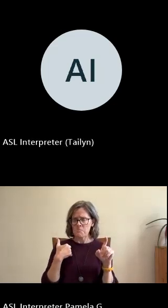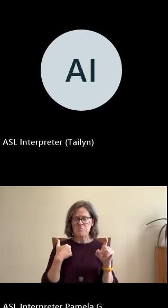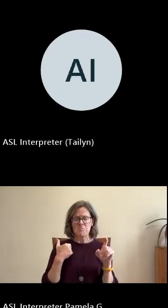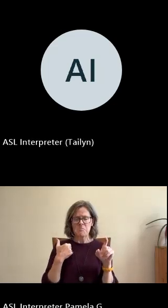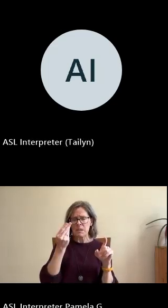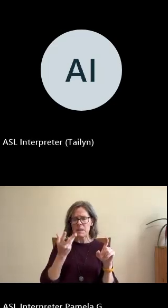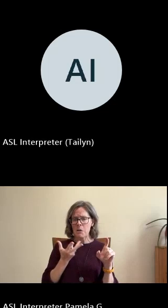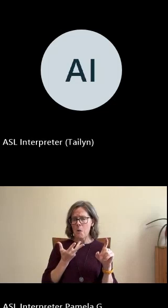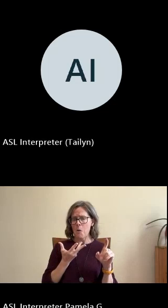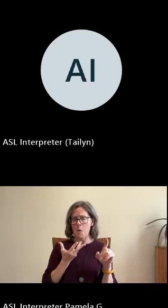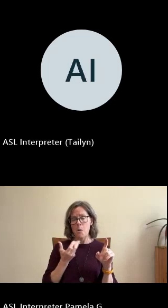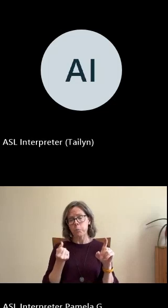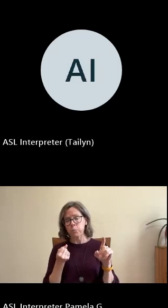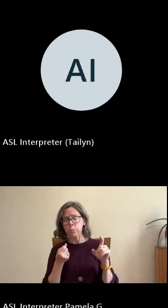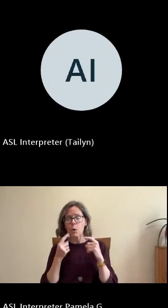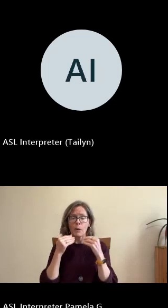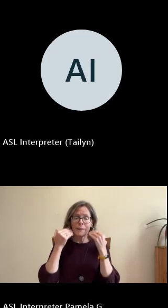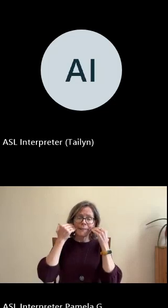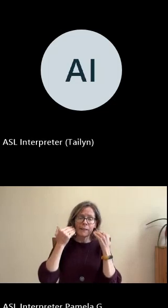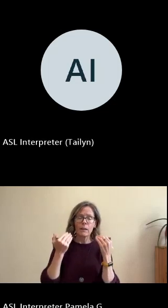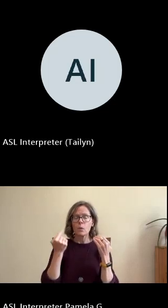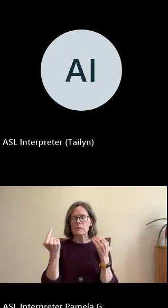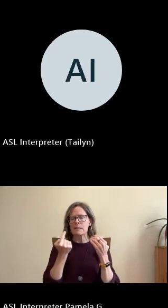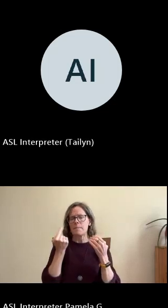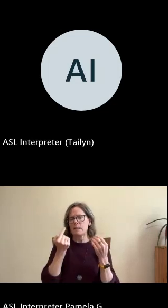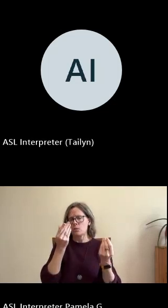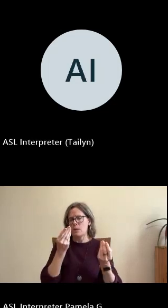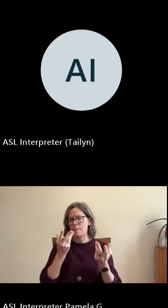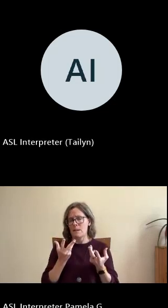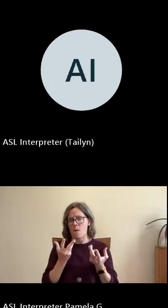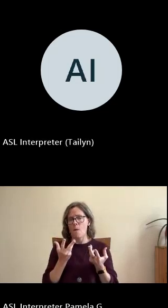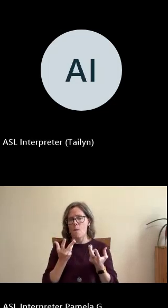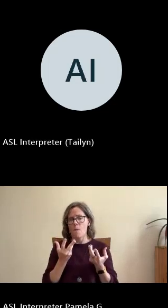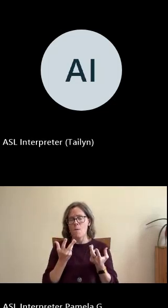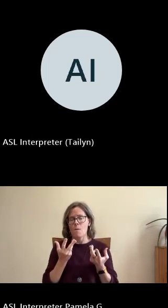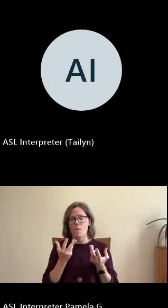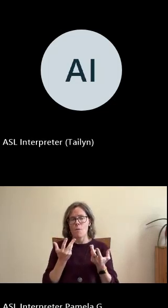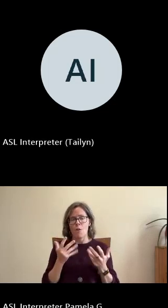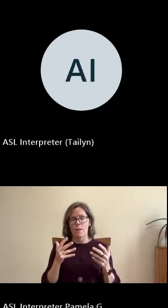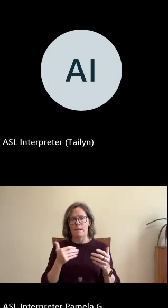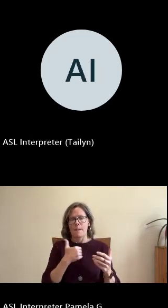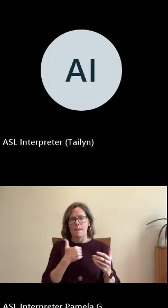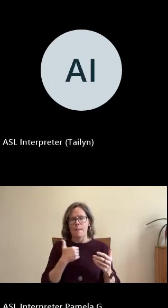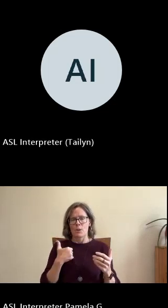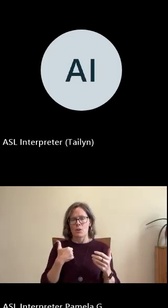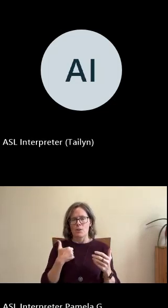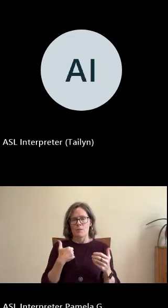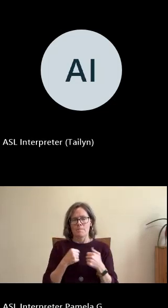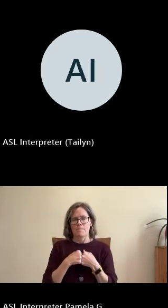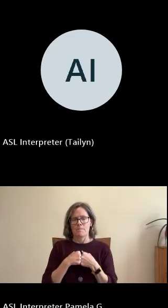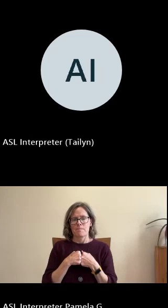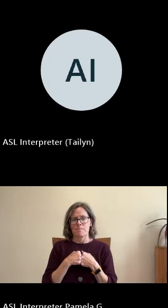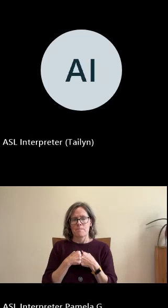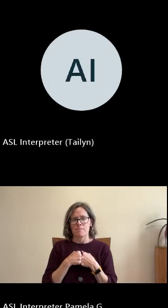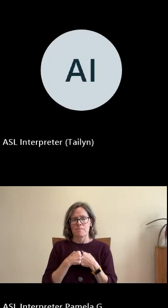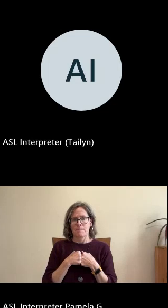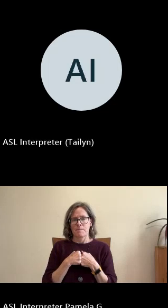reaction button, or anything to indicate it. I'd love to see y'all. It's a little hard for me to see people, so hopefully I'll see